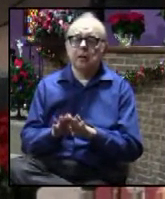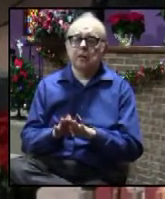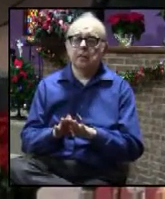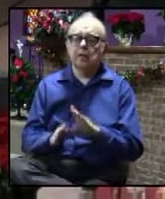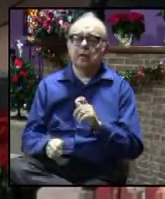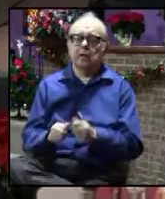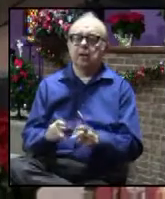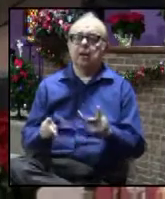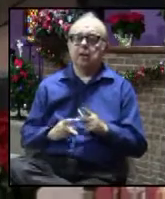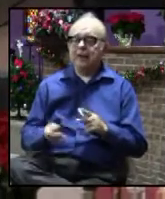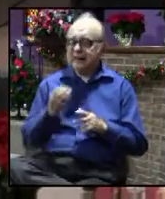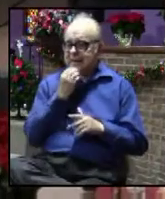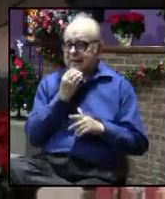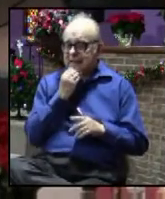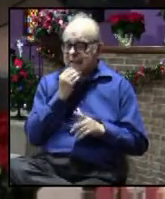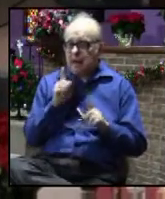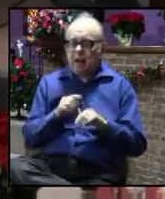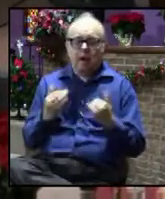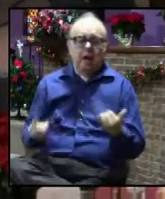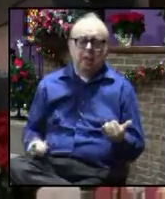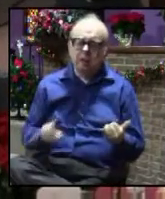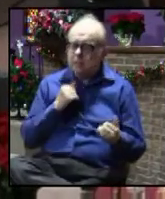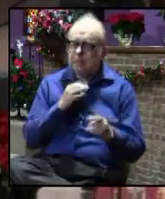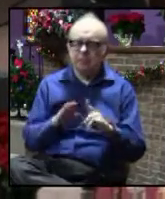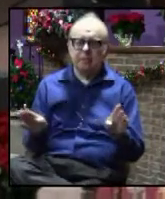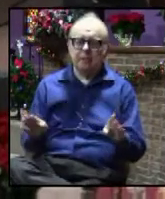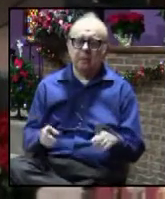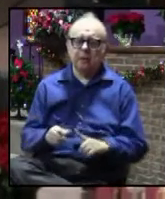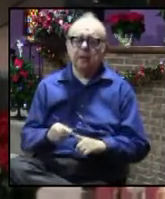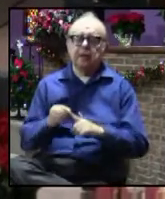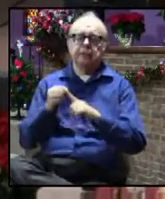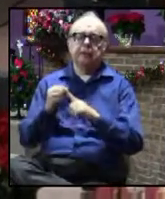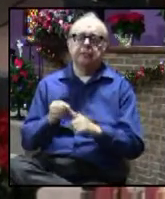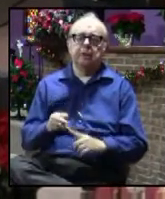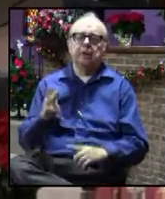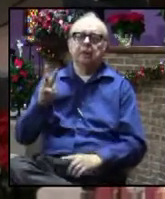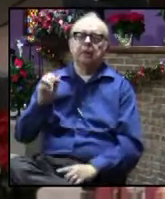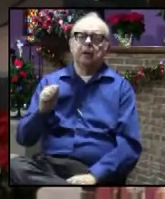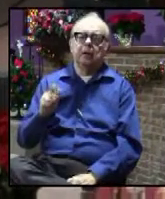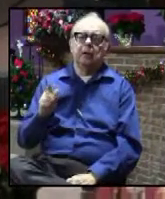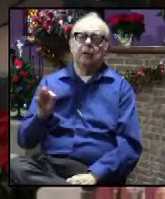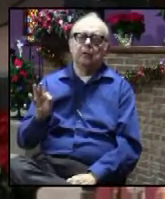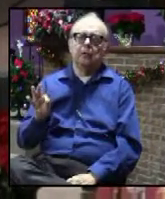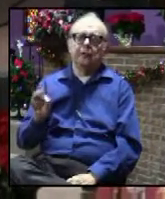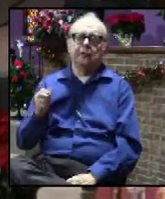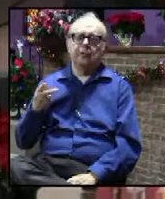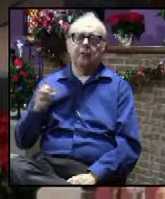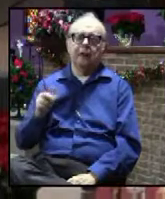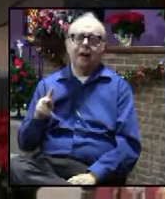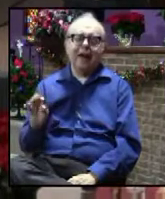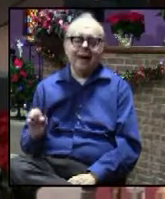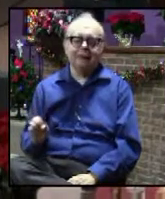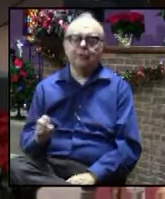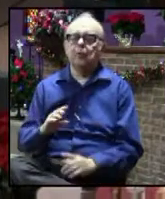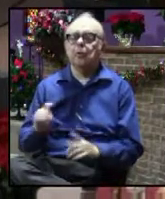Most places to eat, like today, are not open, except Waffle House and Taco Bell.